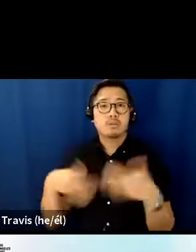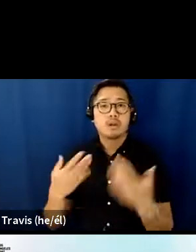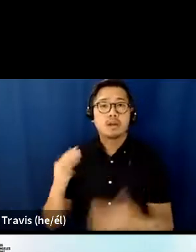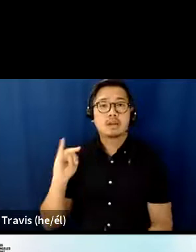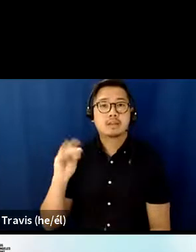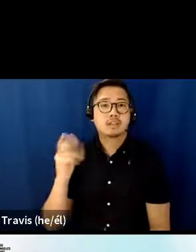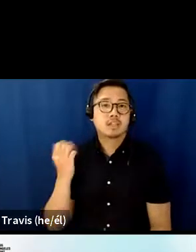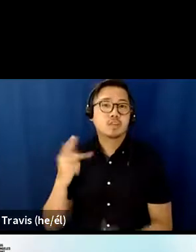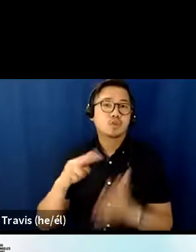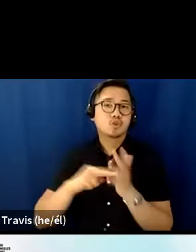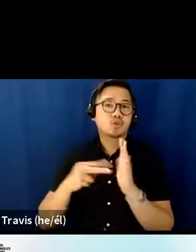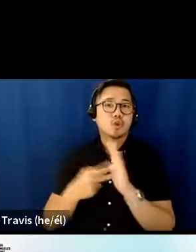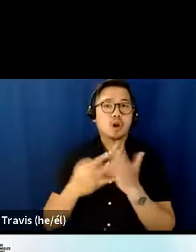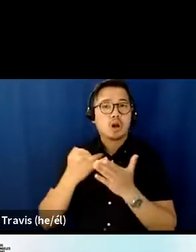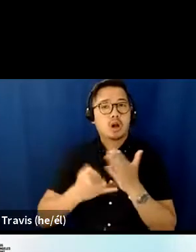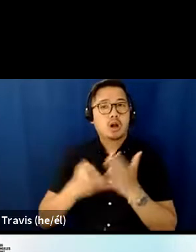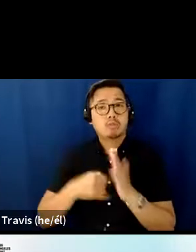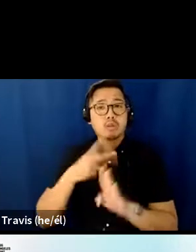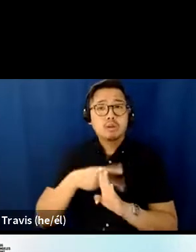meditations, through